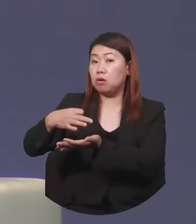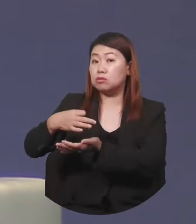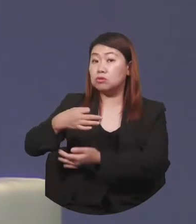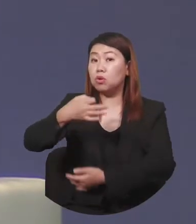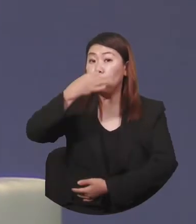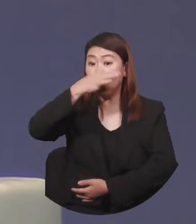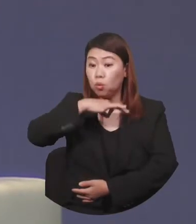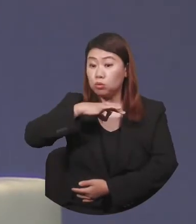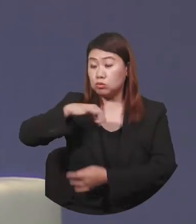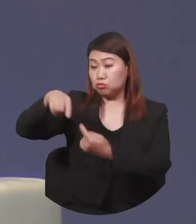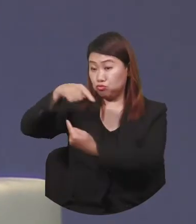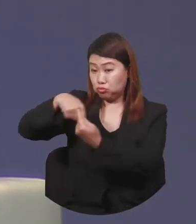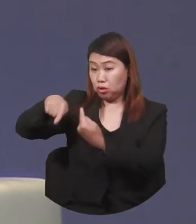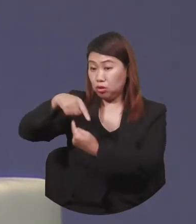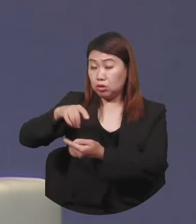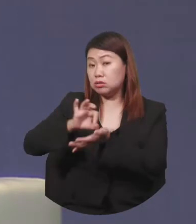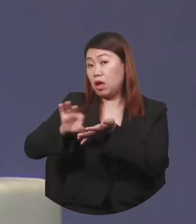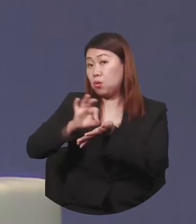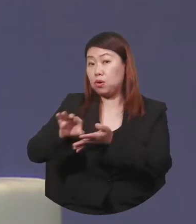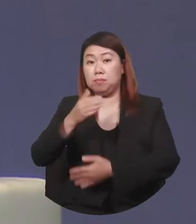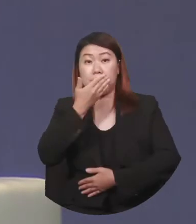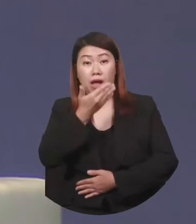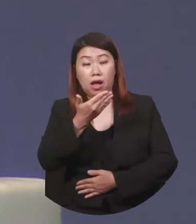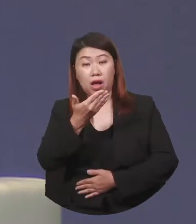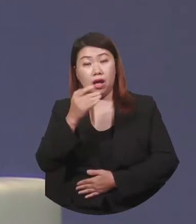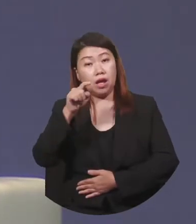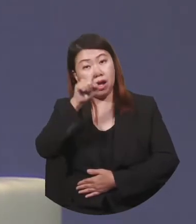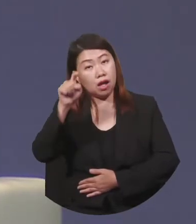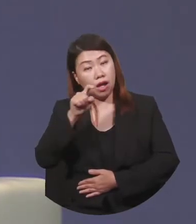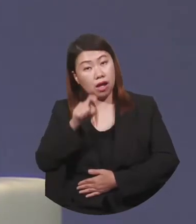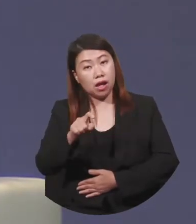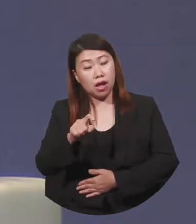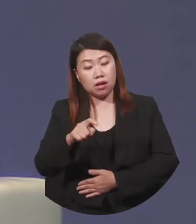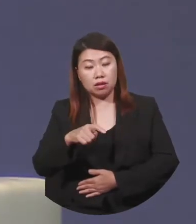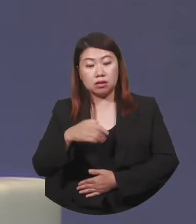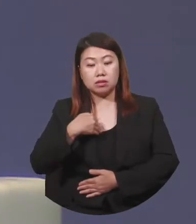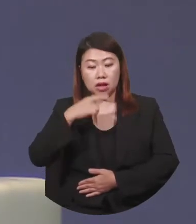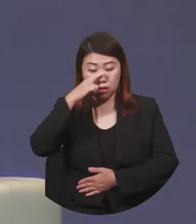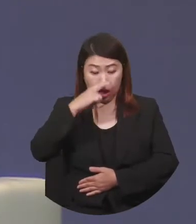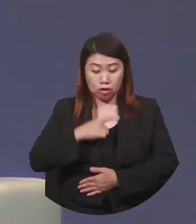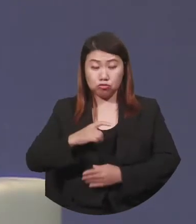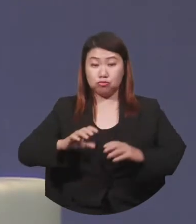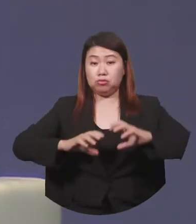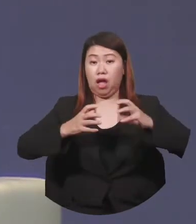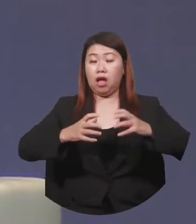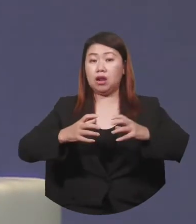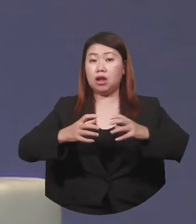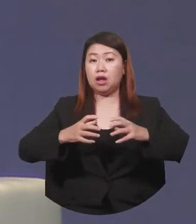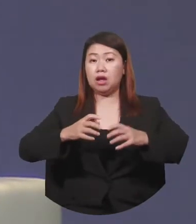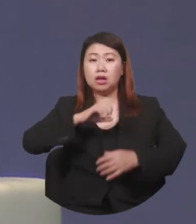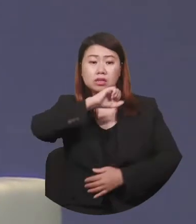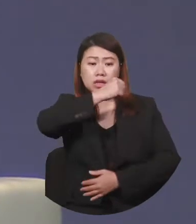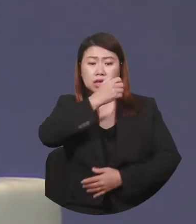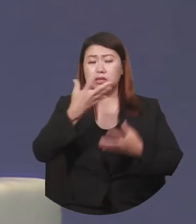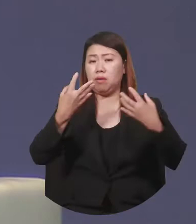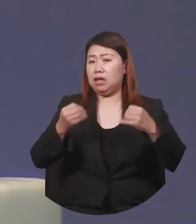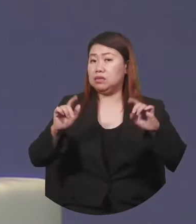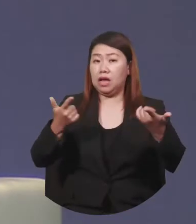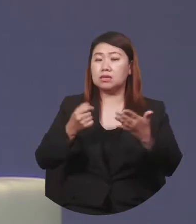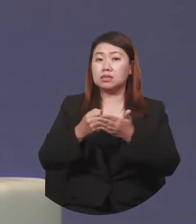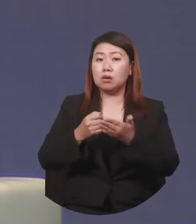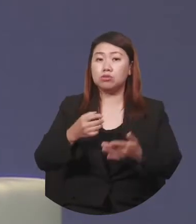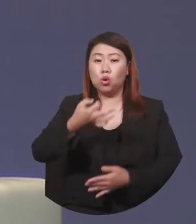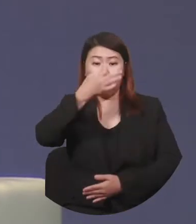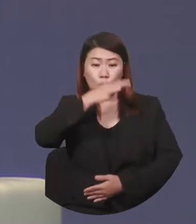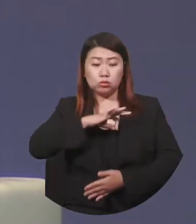try to manage our budget effectively. So that's why we try to, whenever we going our cooperation